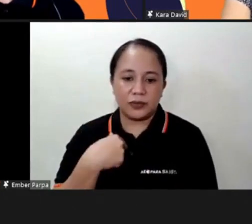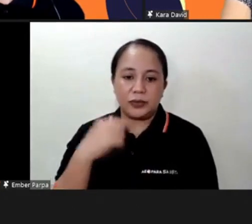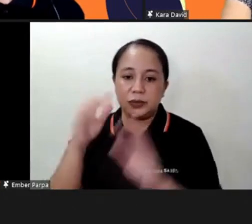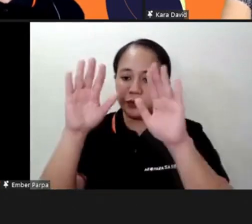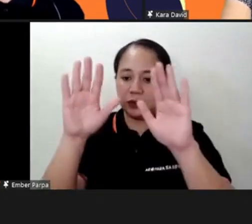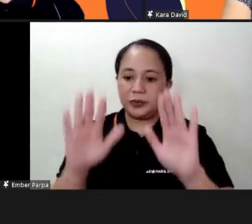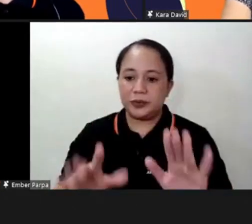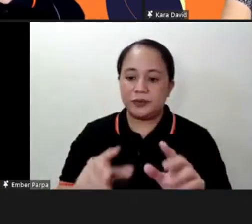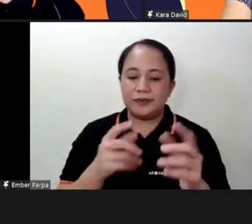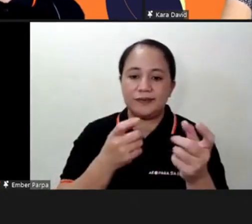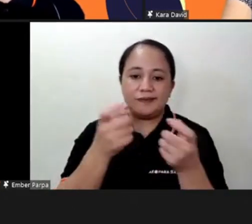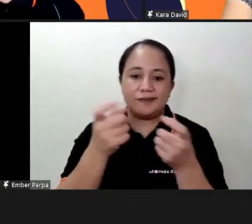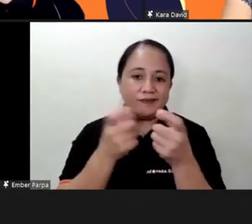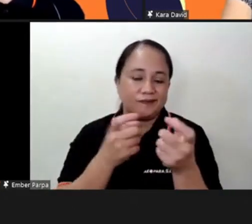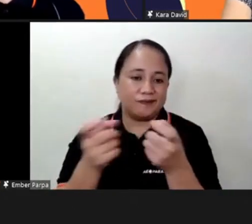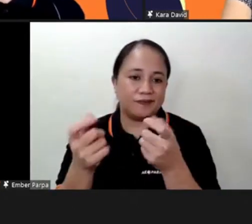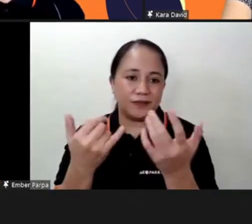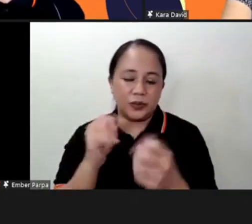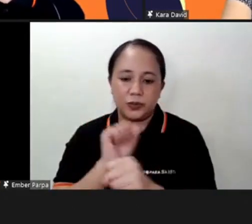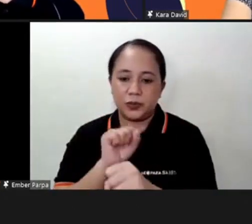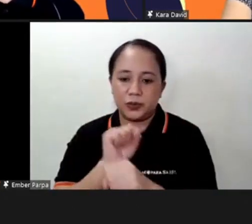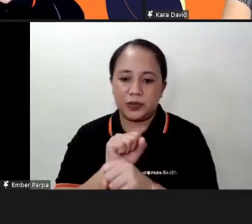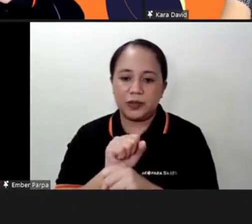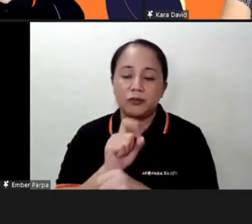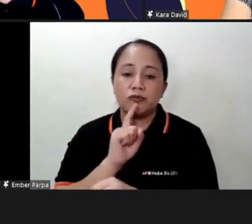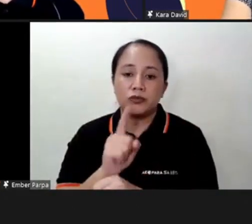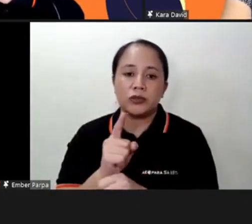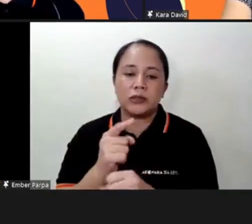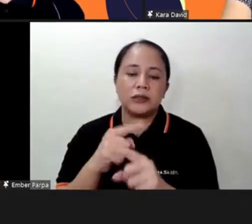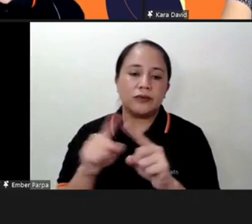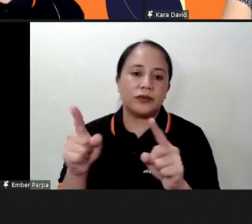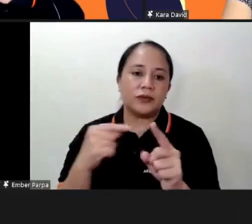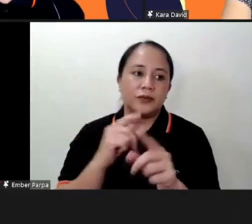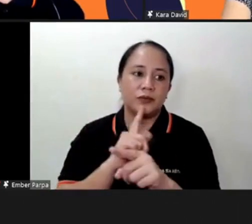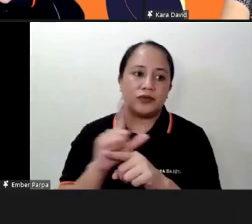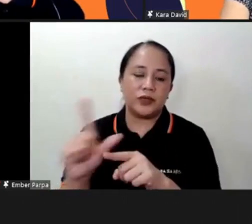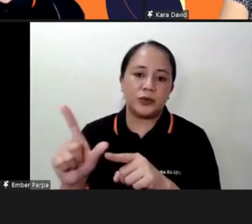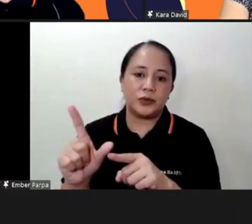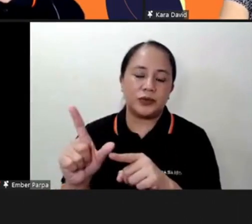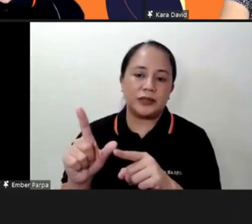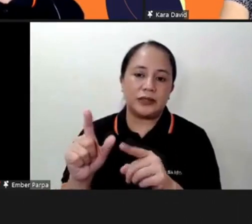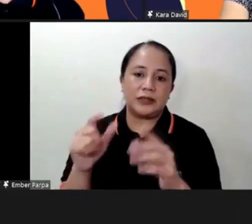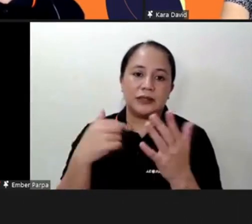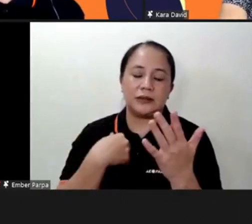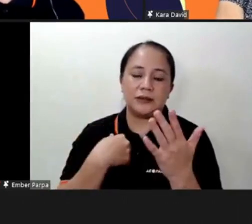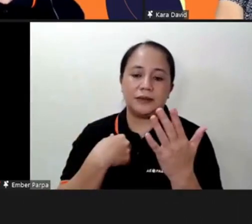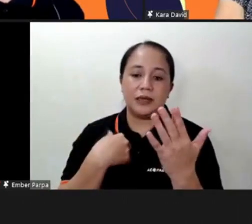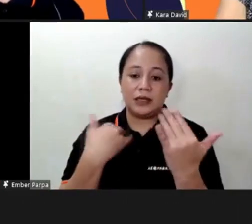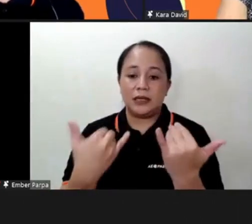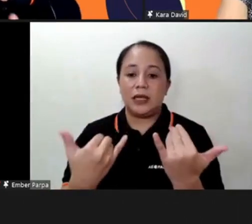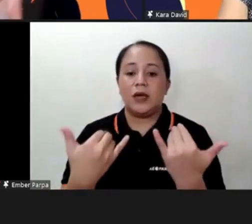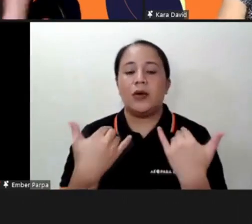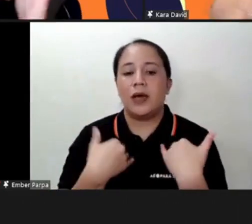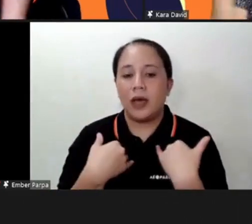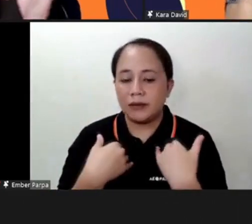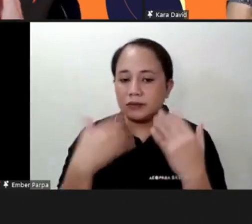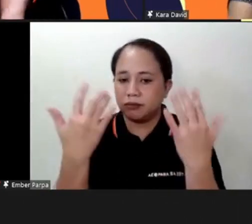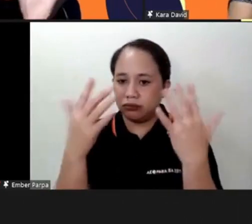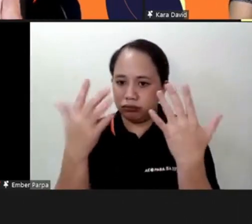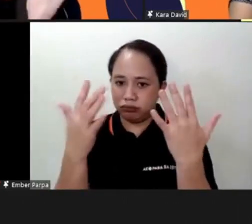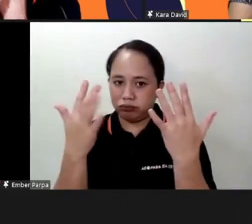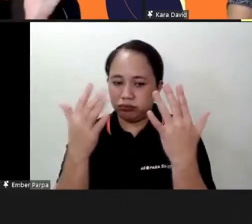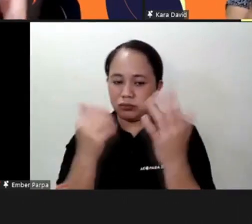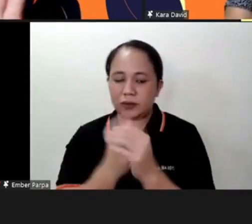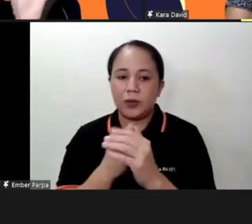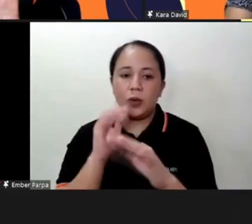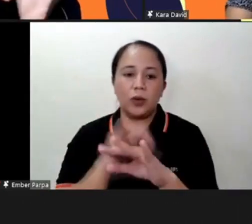wonderful moderating job. Talagang iba talaga ang professional and seasoned host. Bigyan natin ng palakpak.